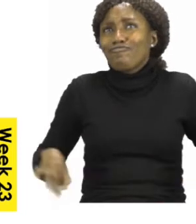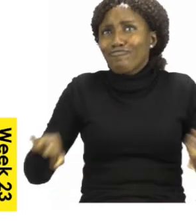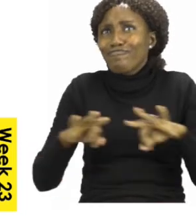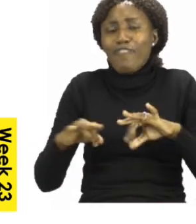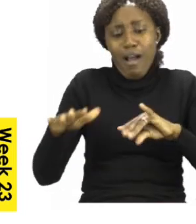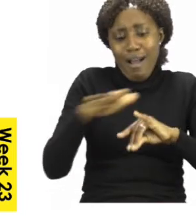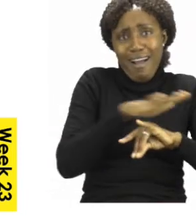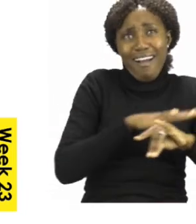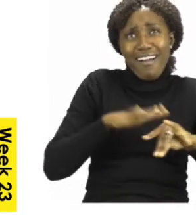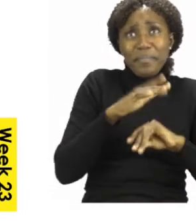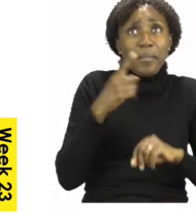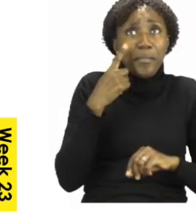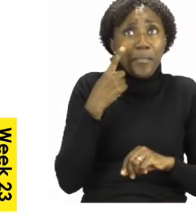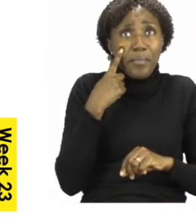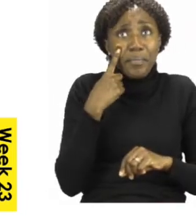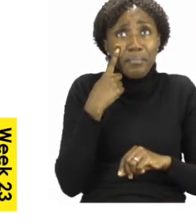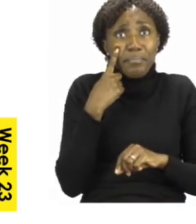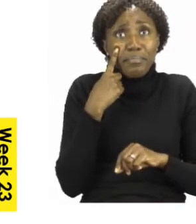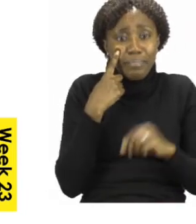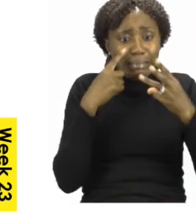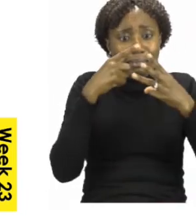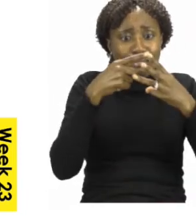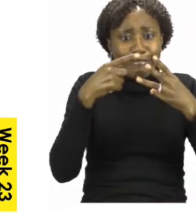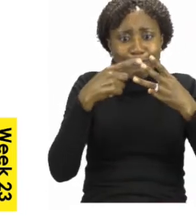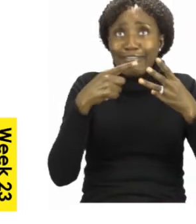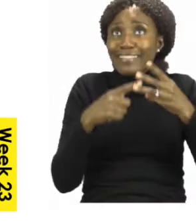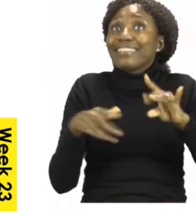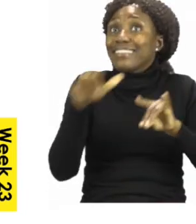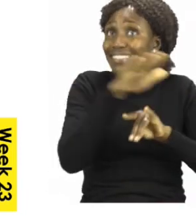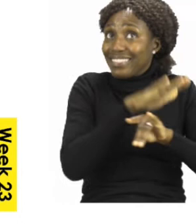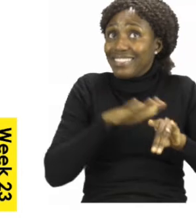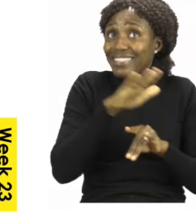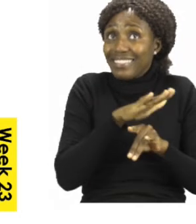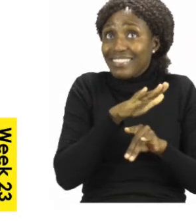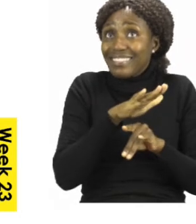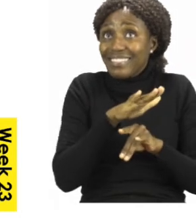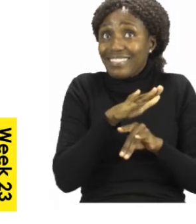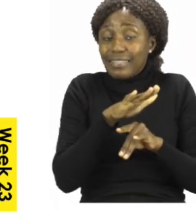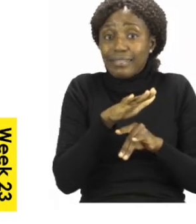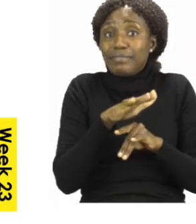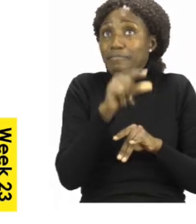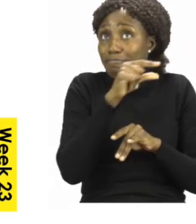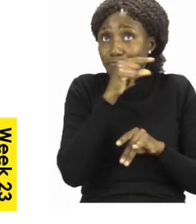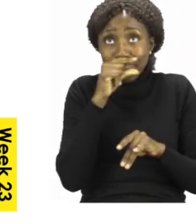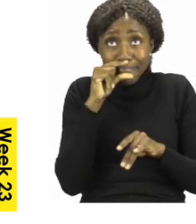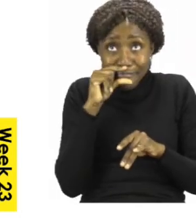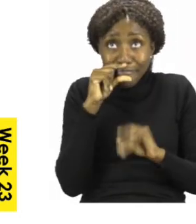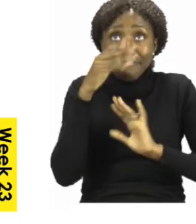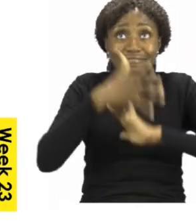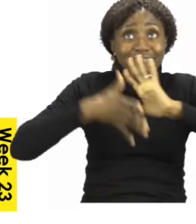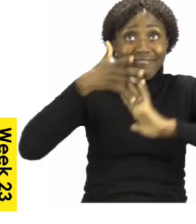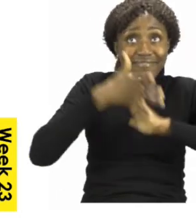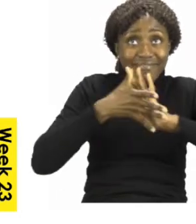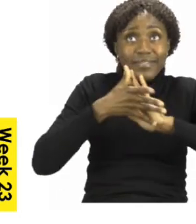Now, as you can see, we have 3 farm animals. We're going to say the name of the farm animal and then